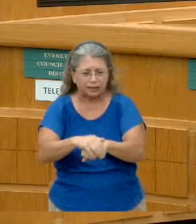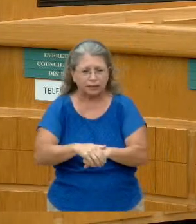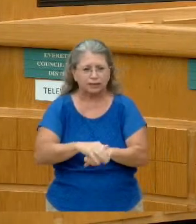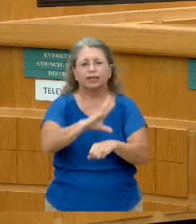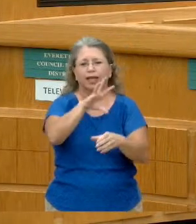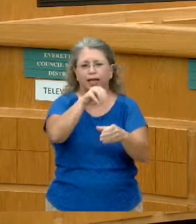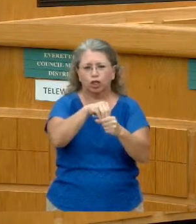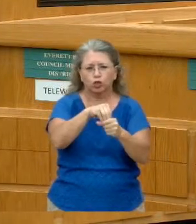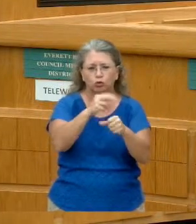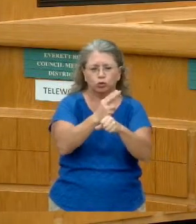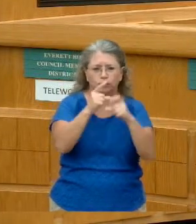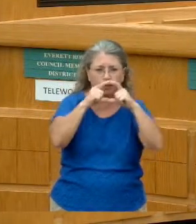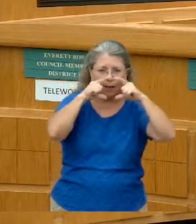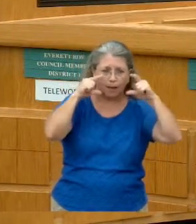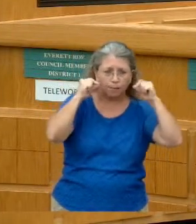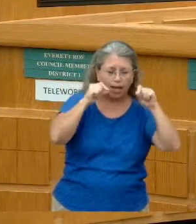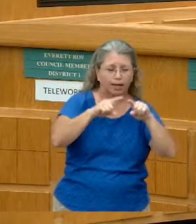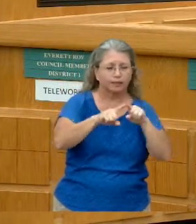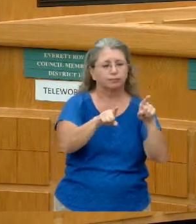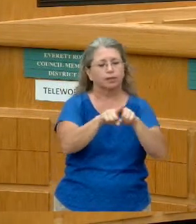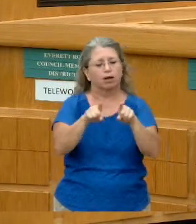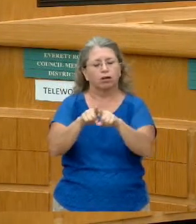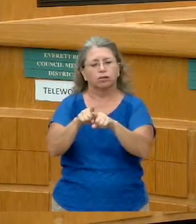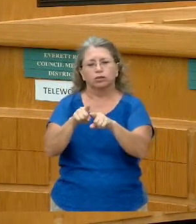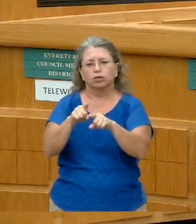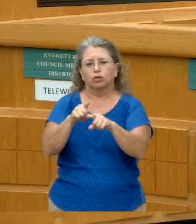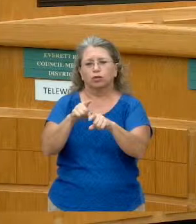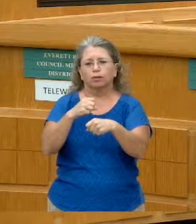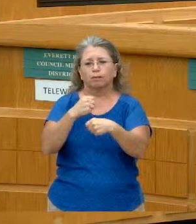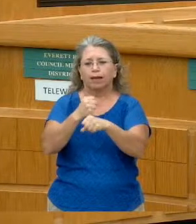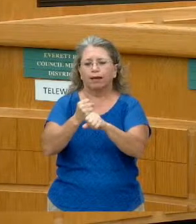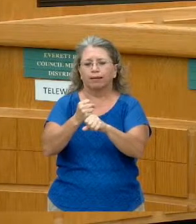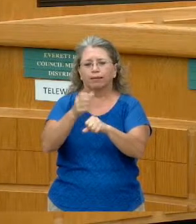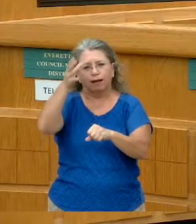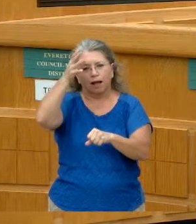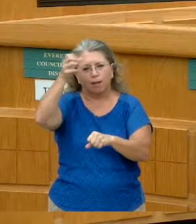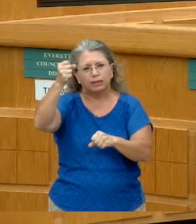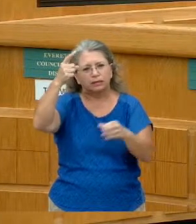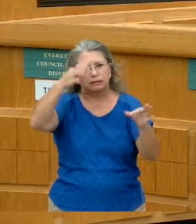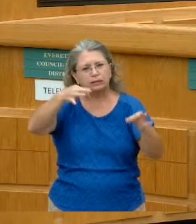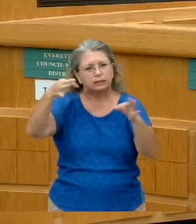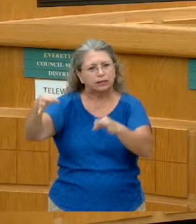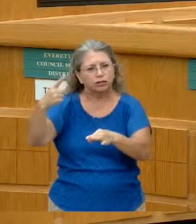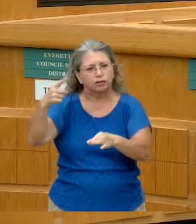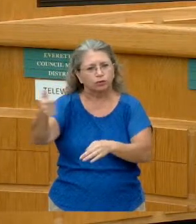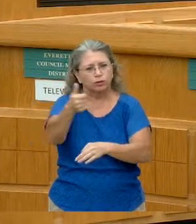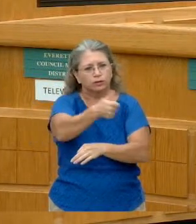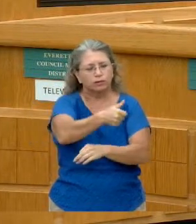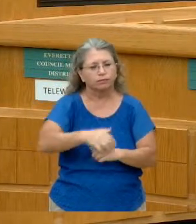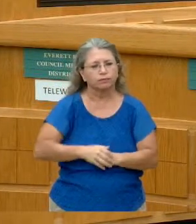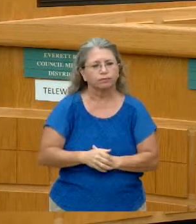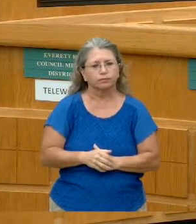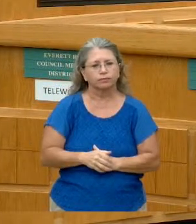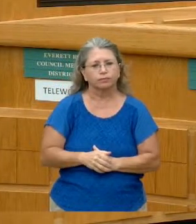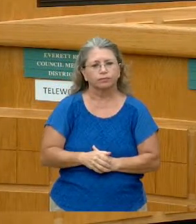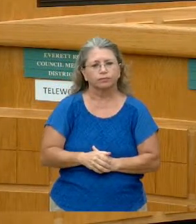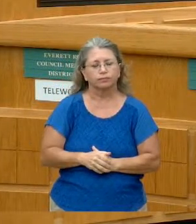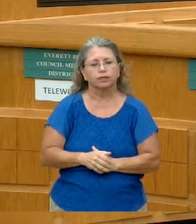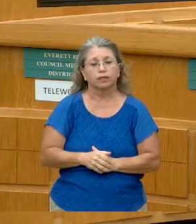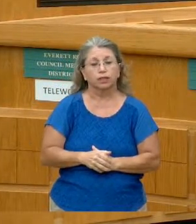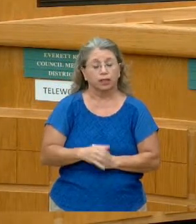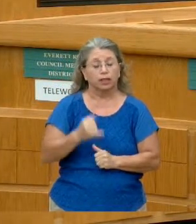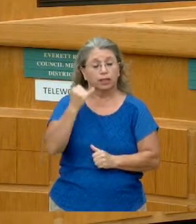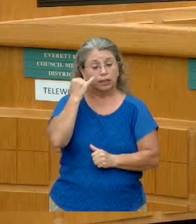also includes making sensible and common sense decisions for ourselves. If we do